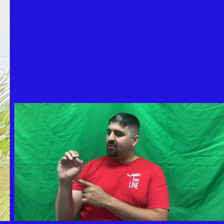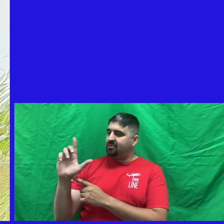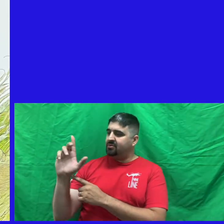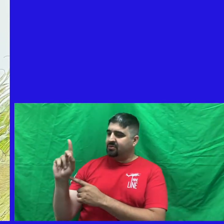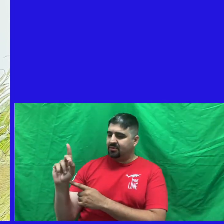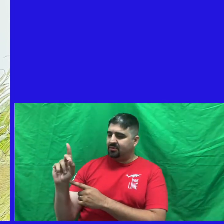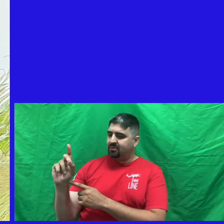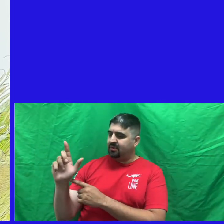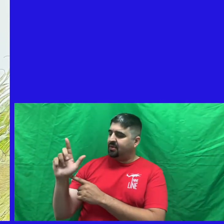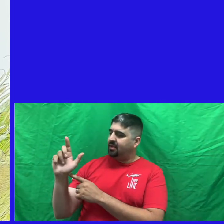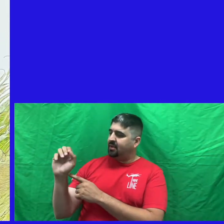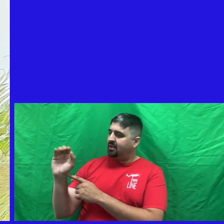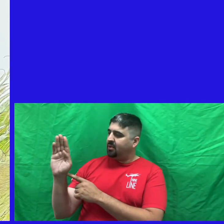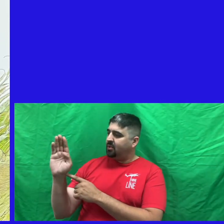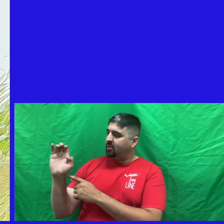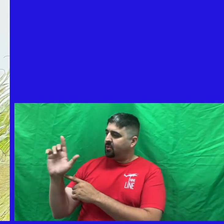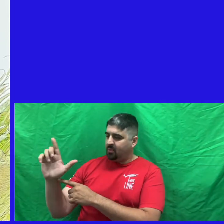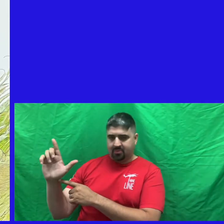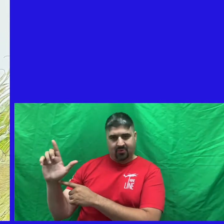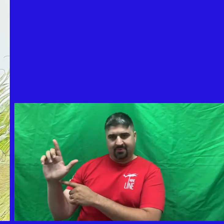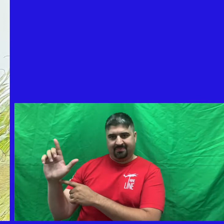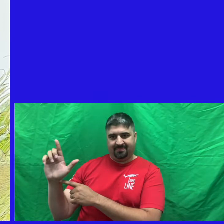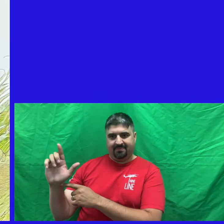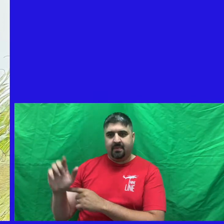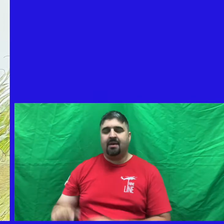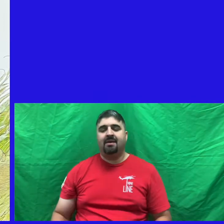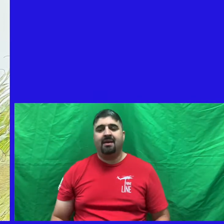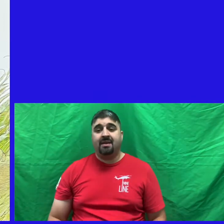It was written by Arnold Lobel.